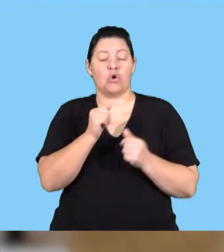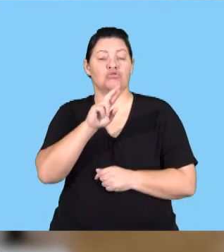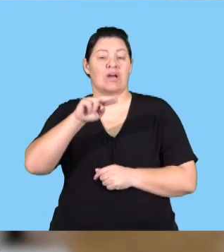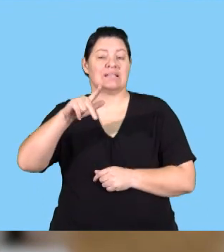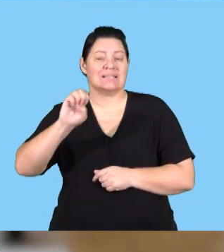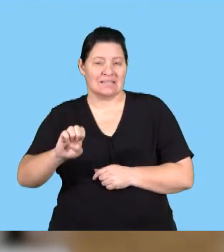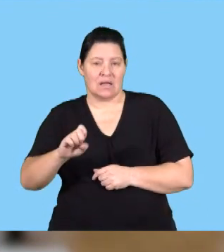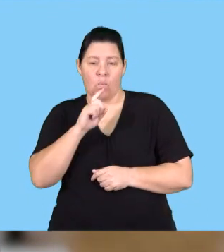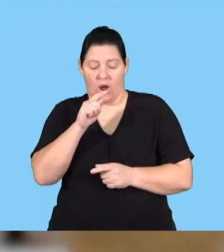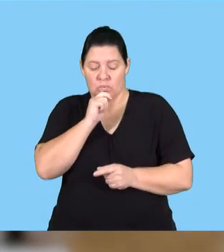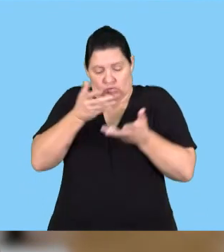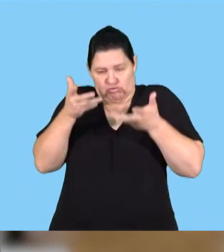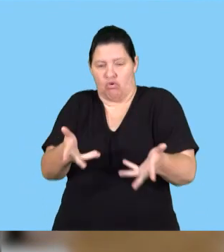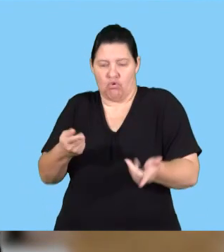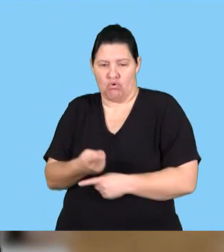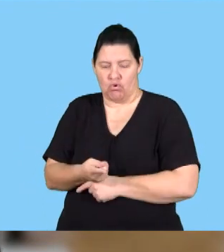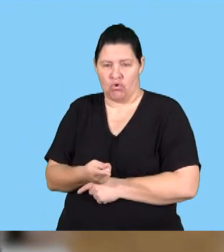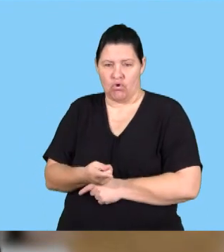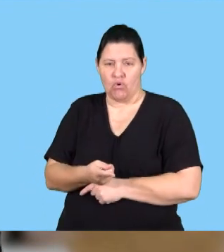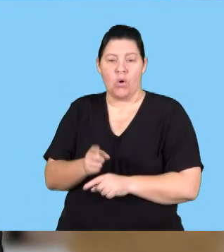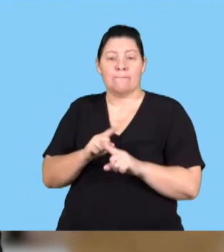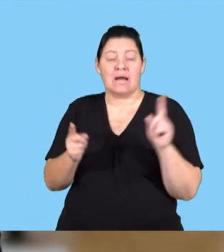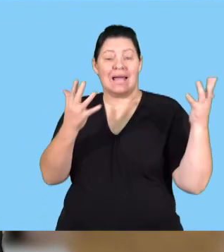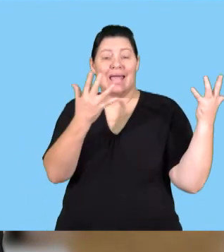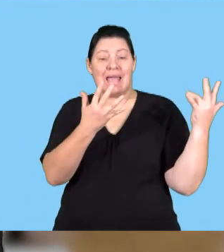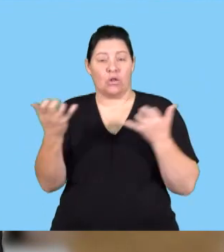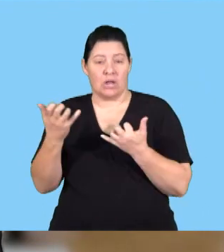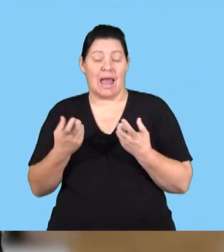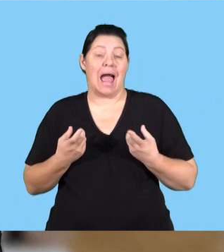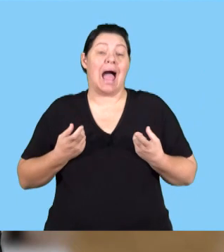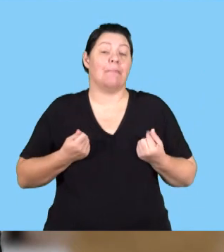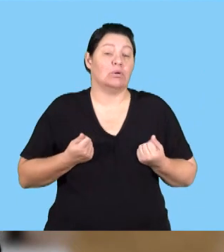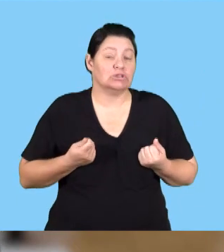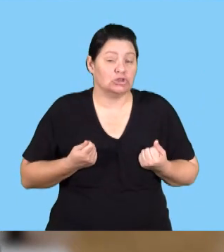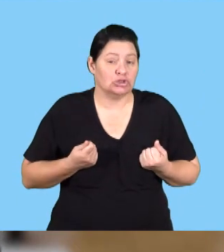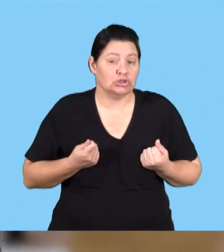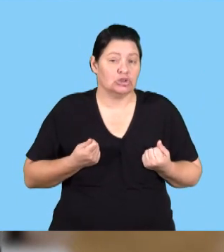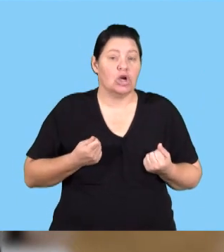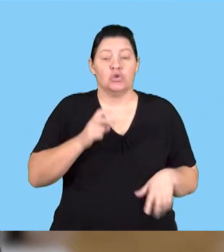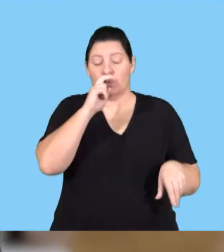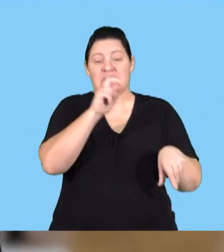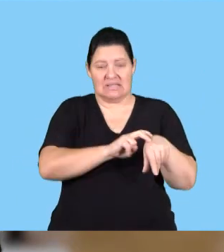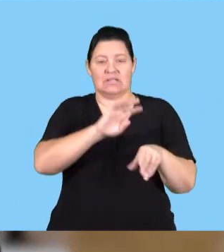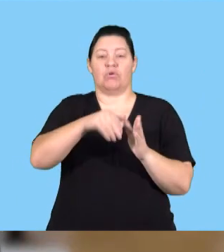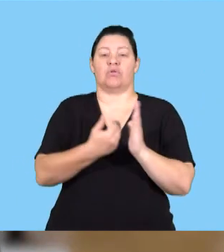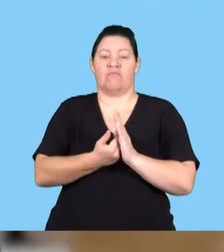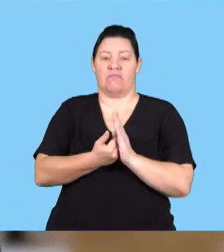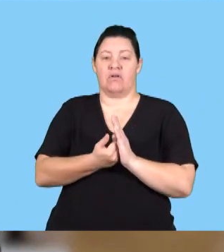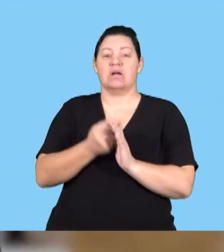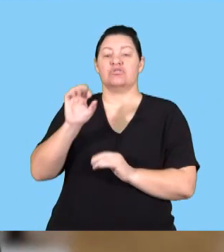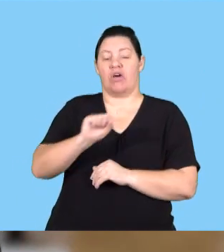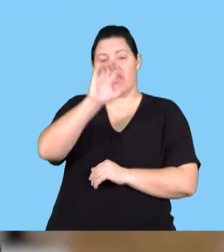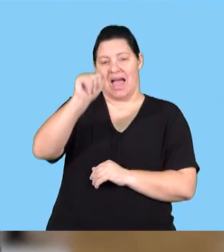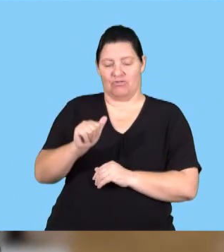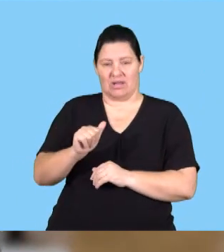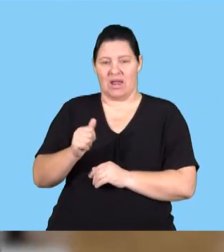rates are used as they are. But when we calculate the amount, then you need to round off according to the